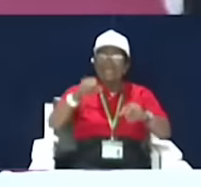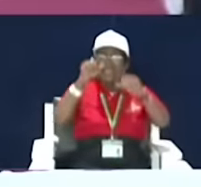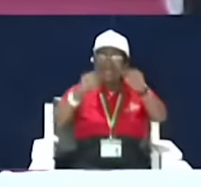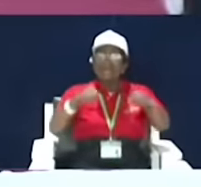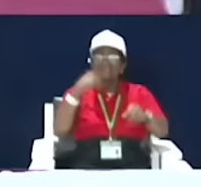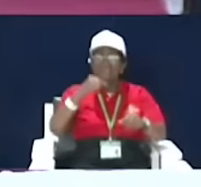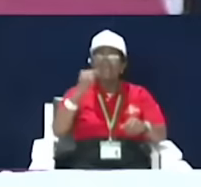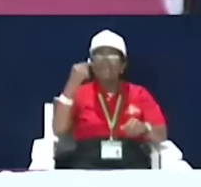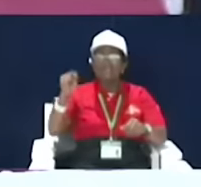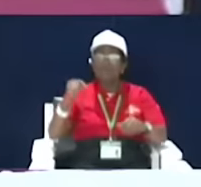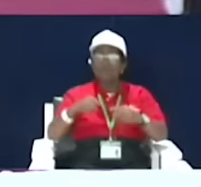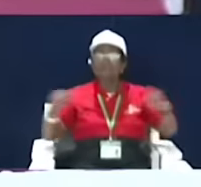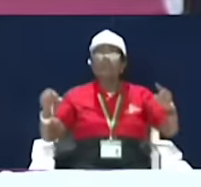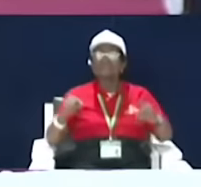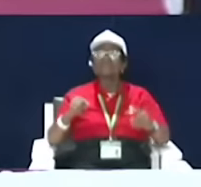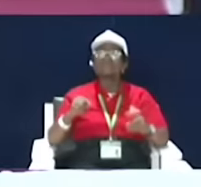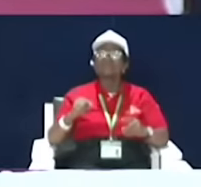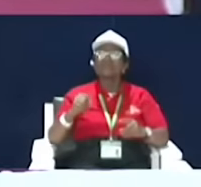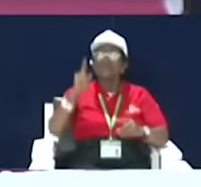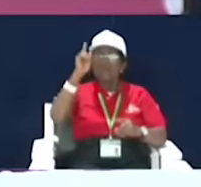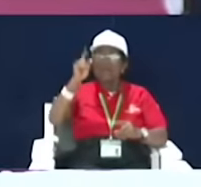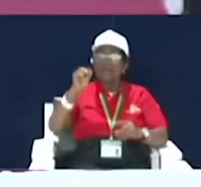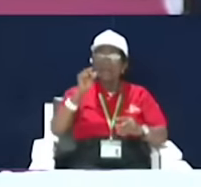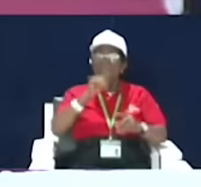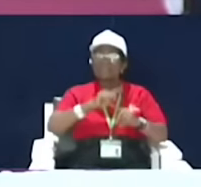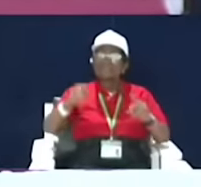But if you knock out the opponent,